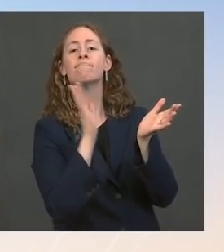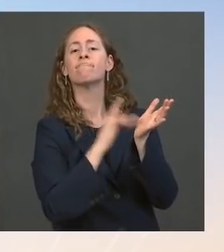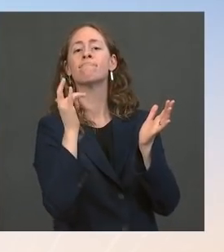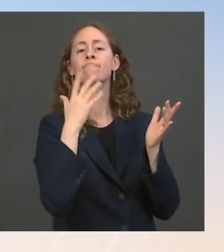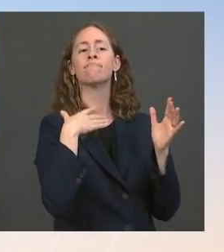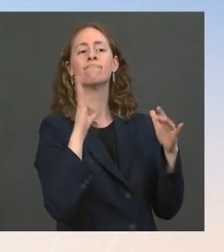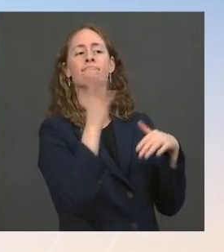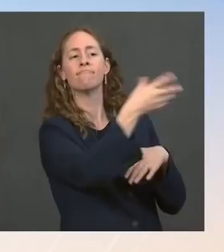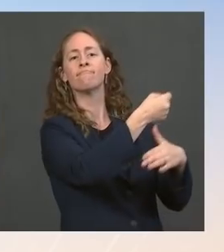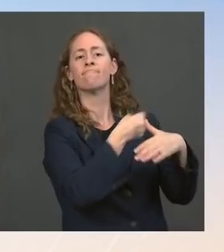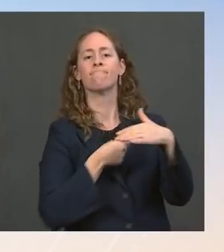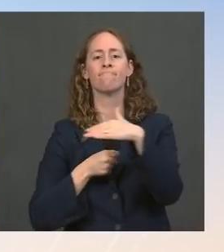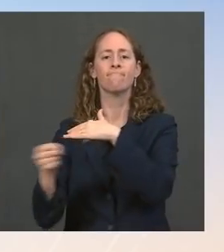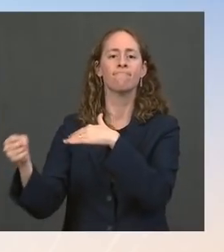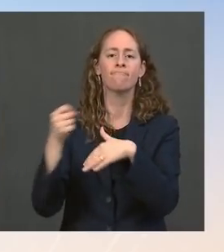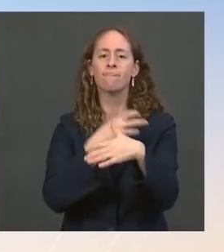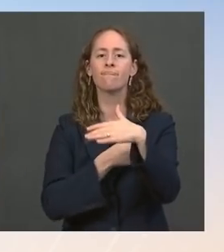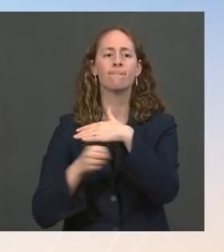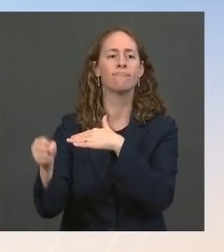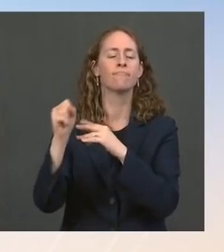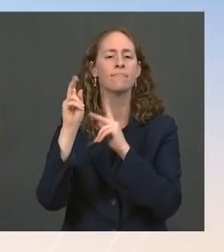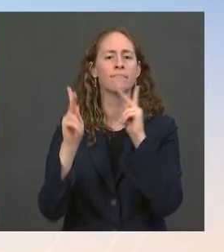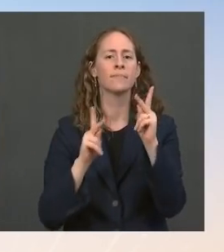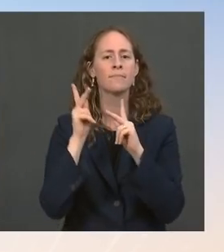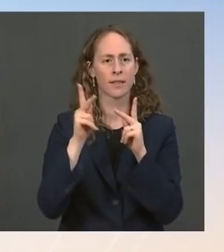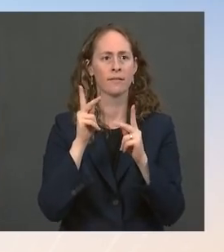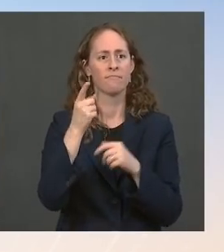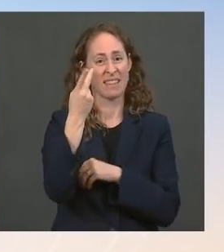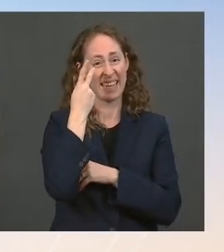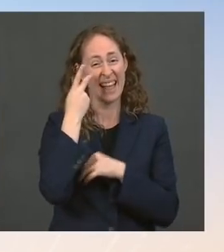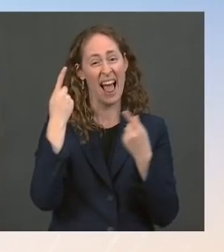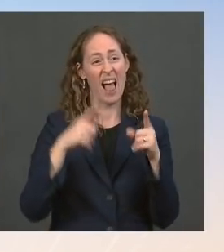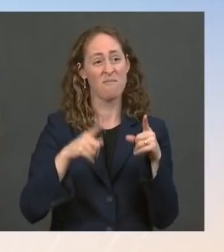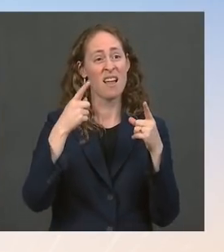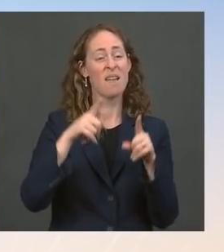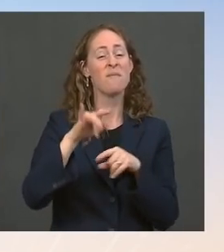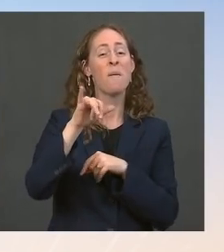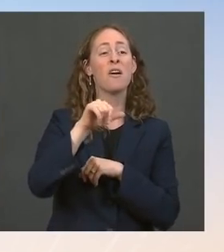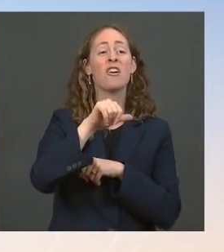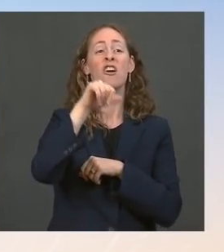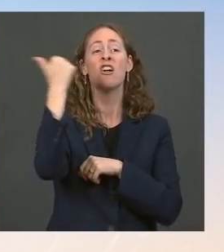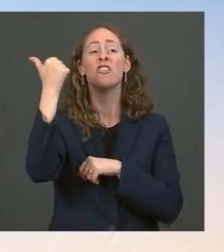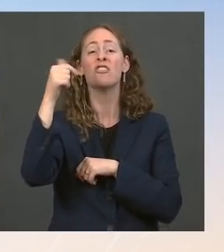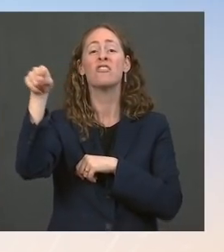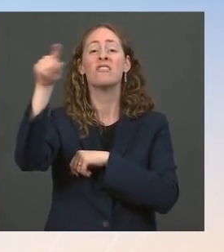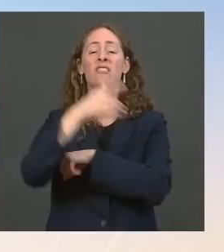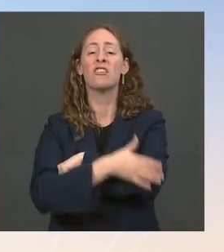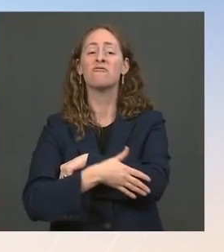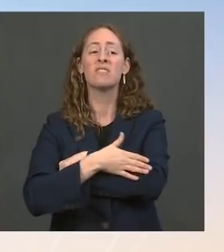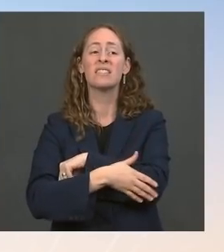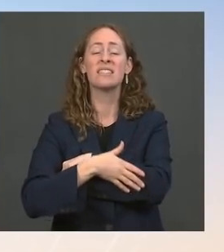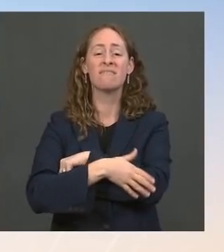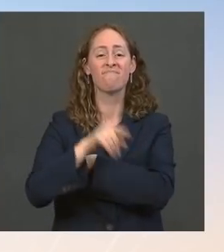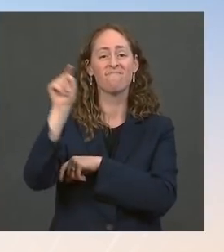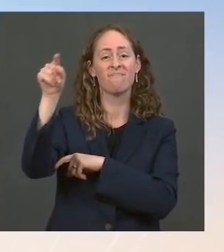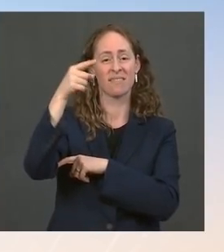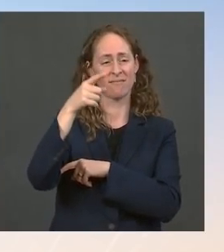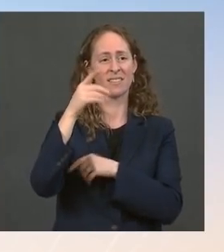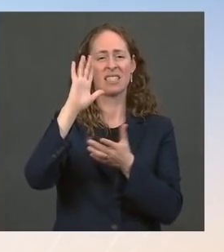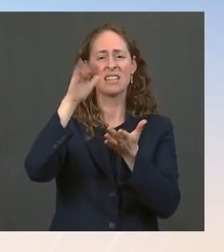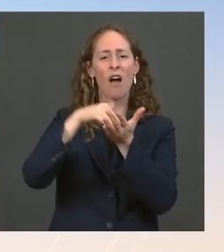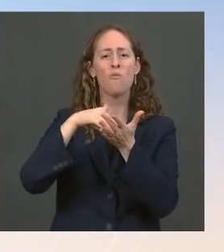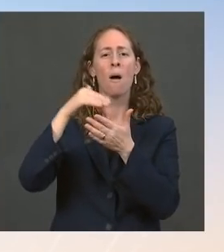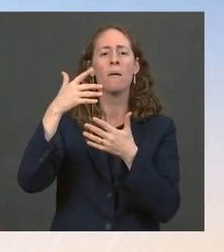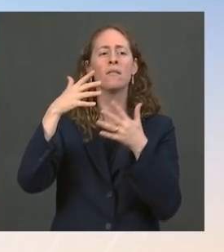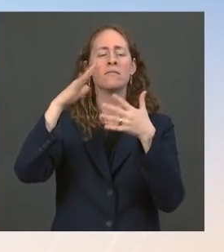Certainly, we're aware of that reality. We've seen that as in other parts of Central America as well. But, you know, that's something that